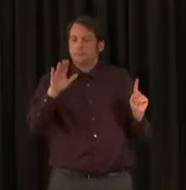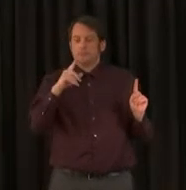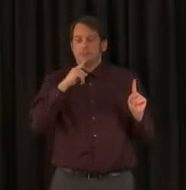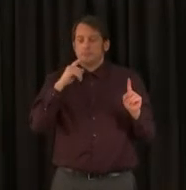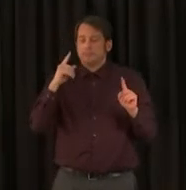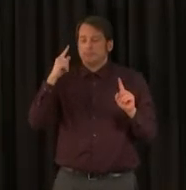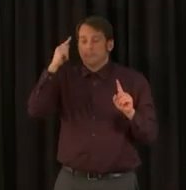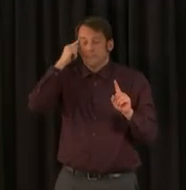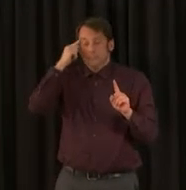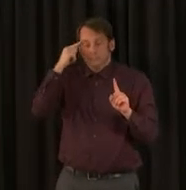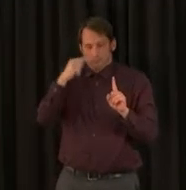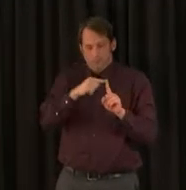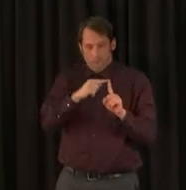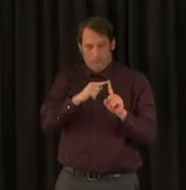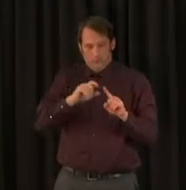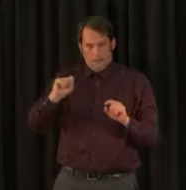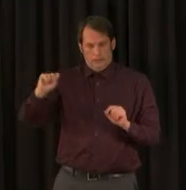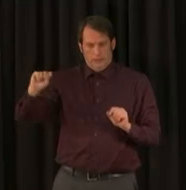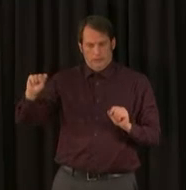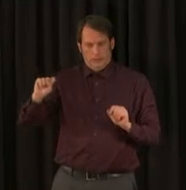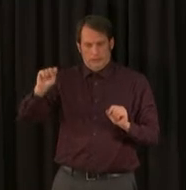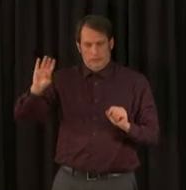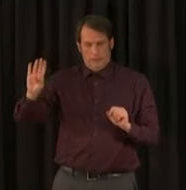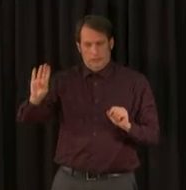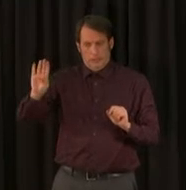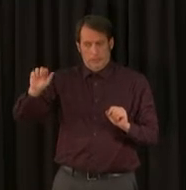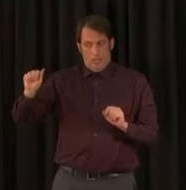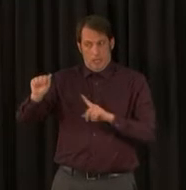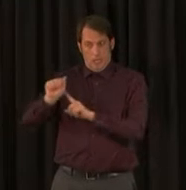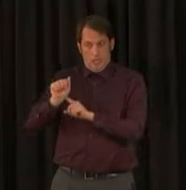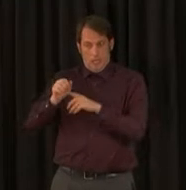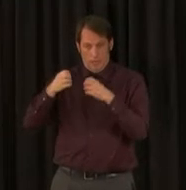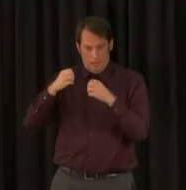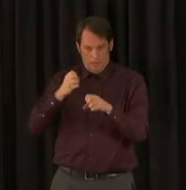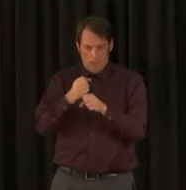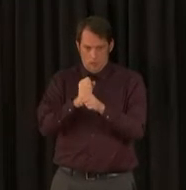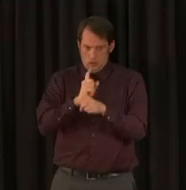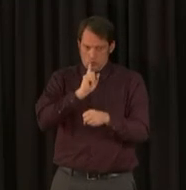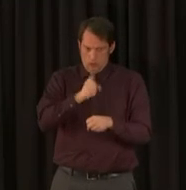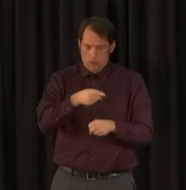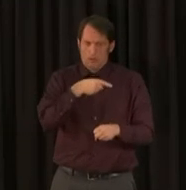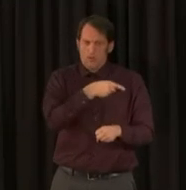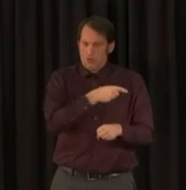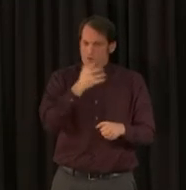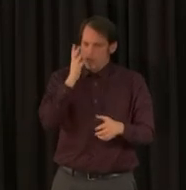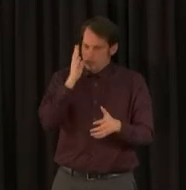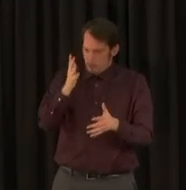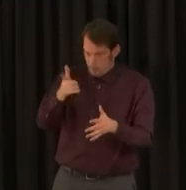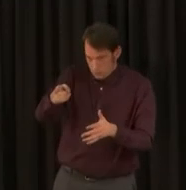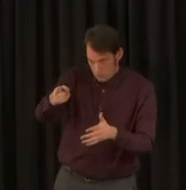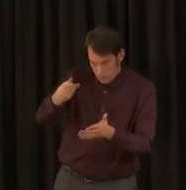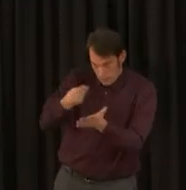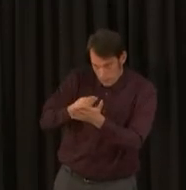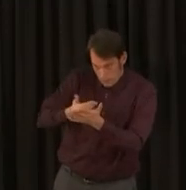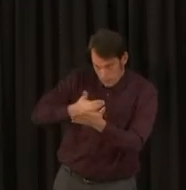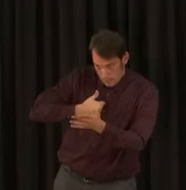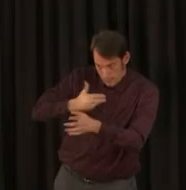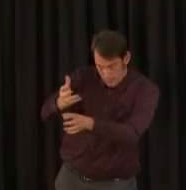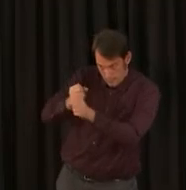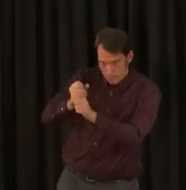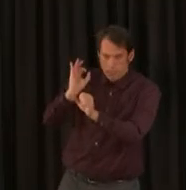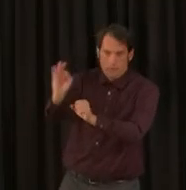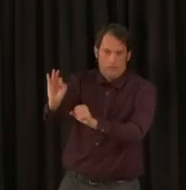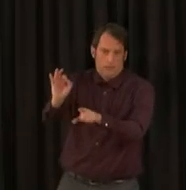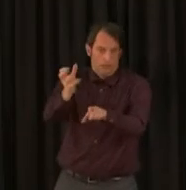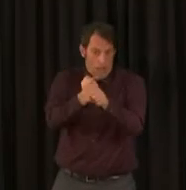SBA's efforts to make sure these dollars get to the most underserved, in that first week that was just